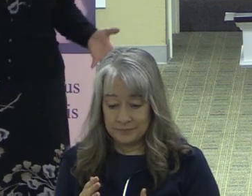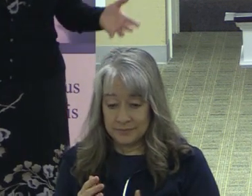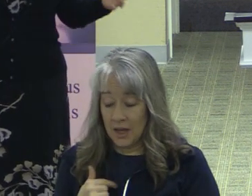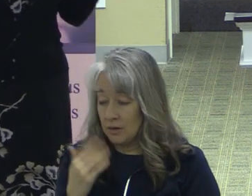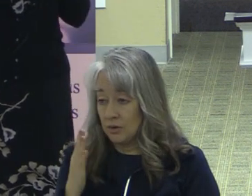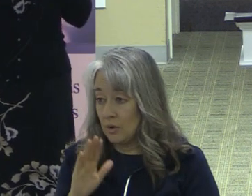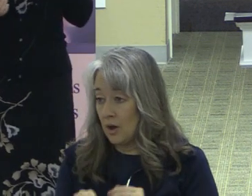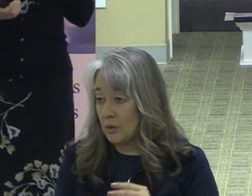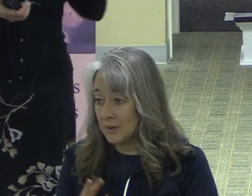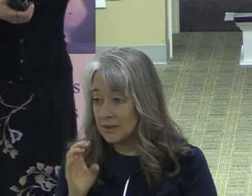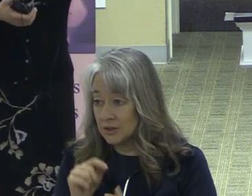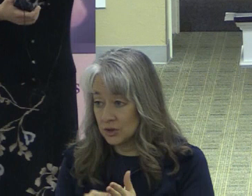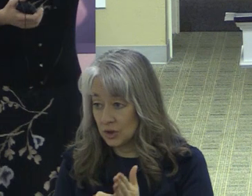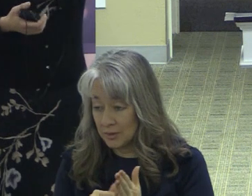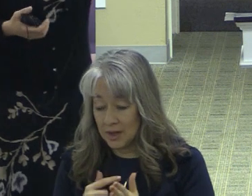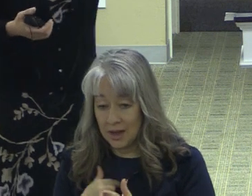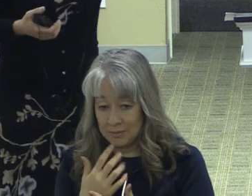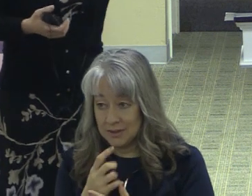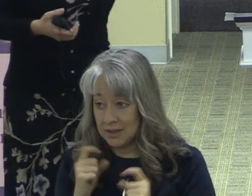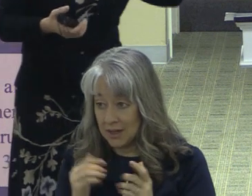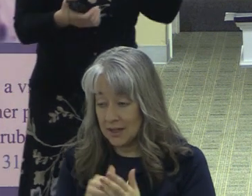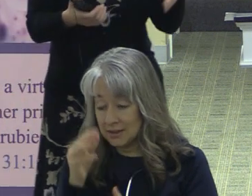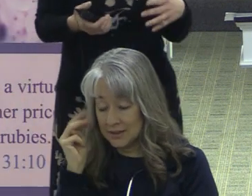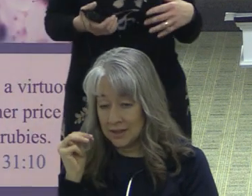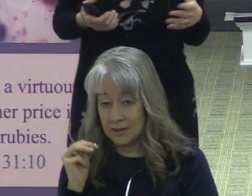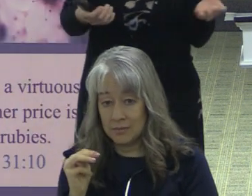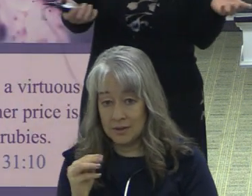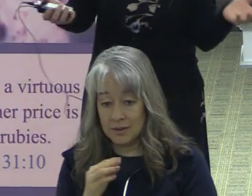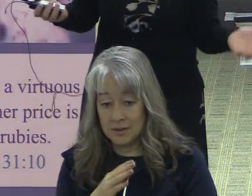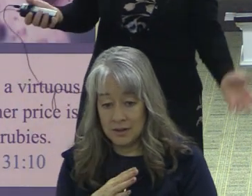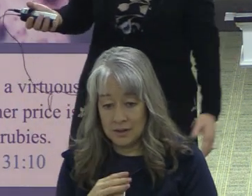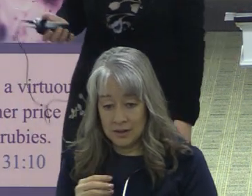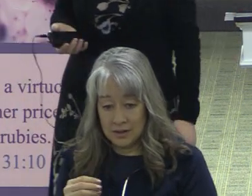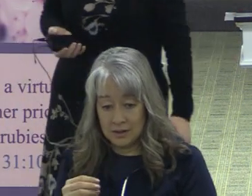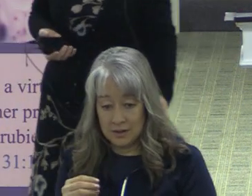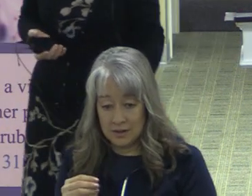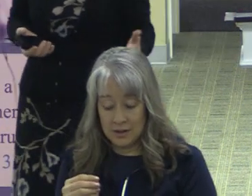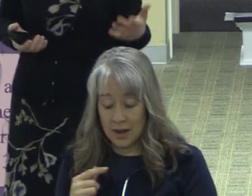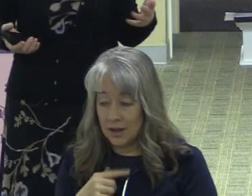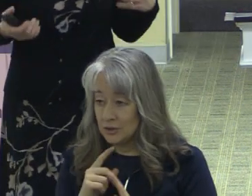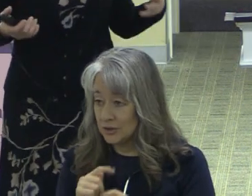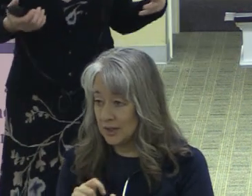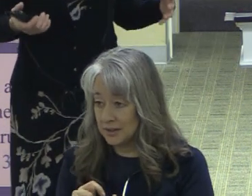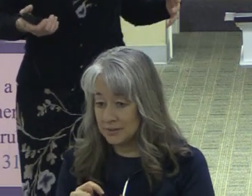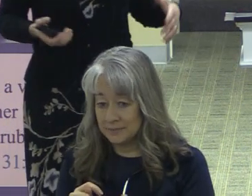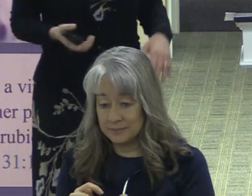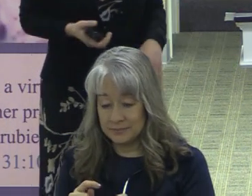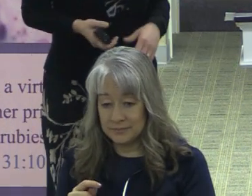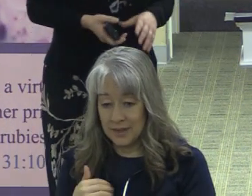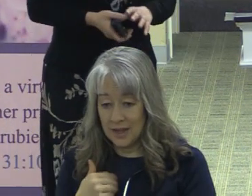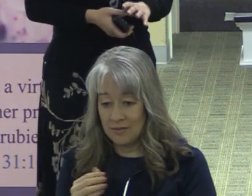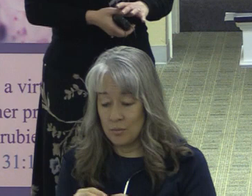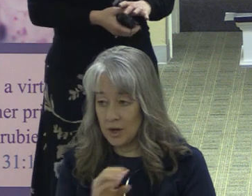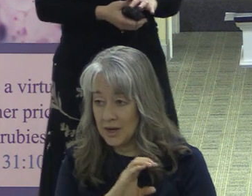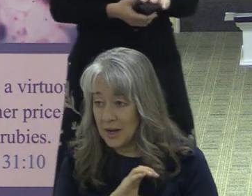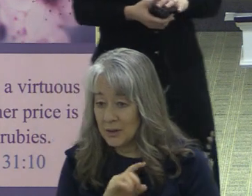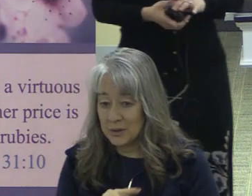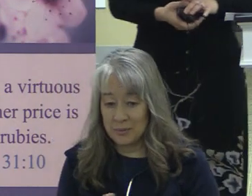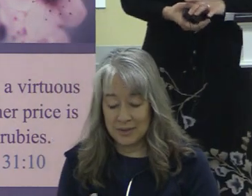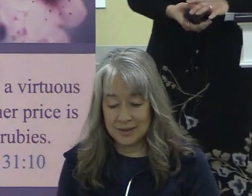I don't know all the ways he's going to show me I've been sinning against him. And you know, I'll try to have more